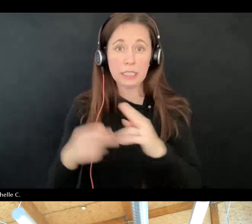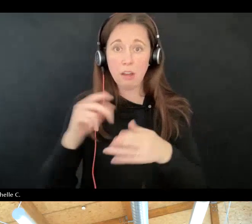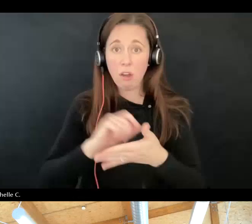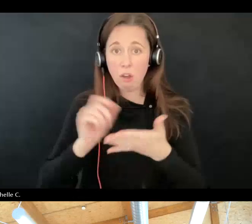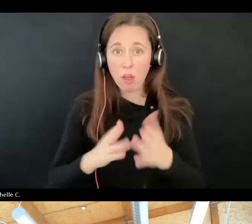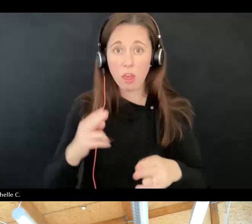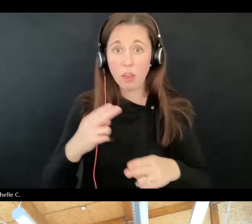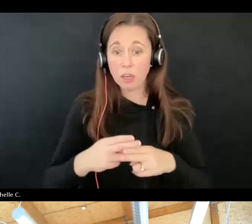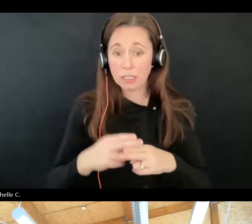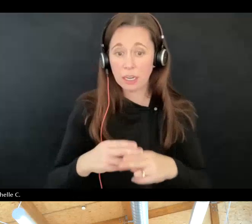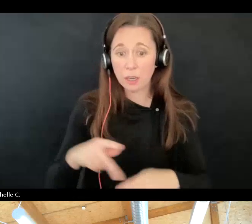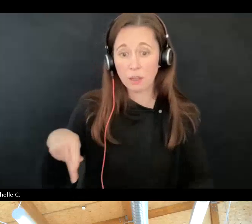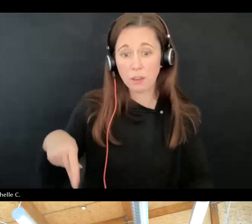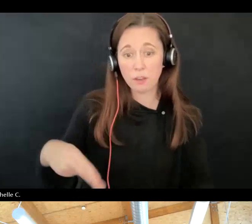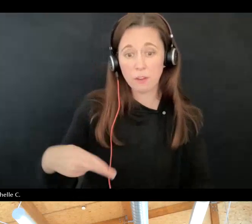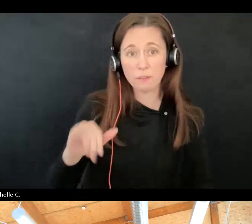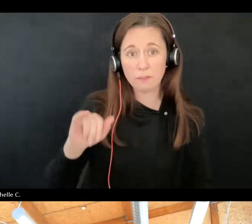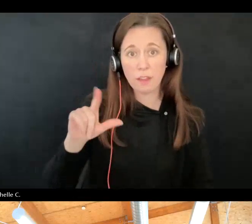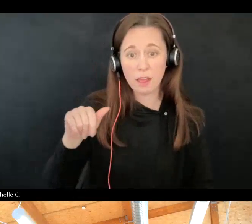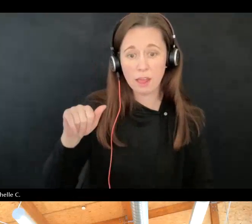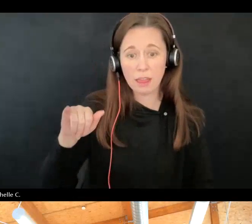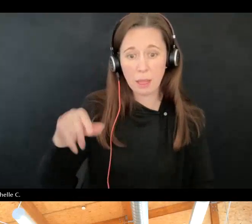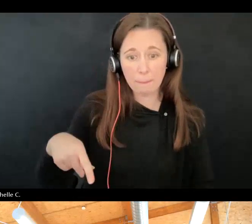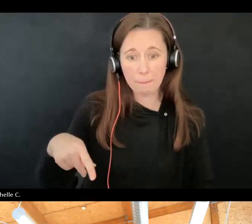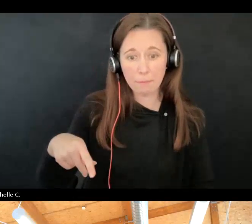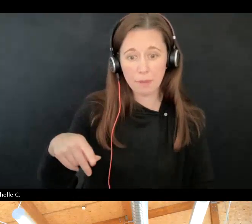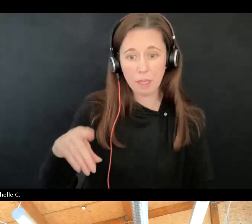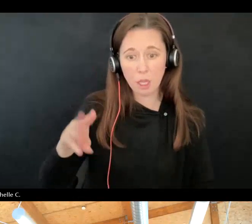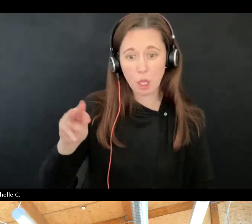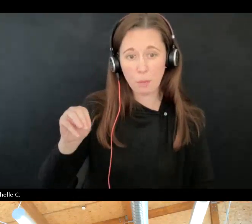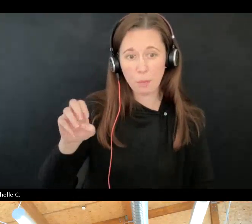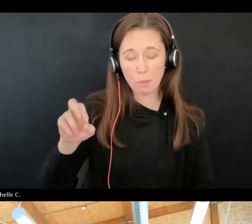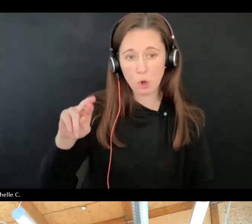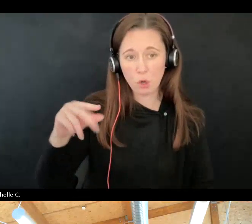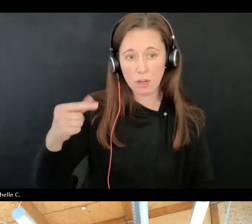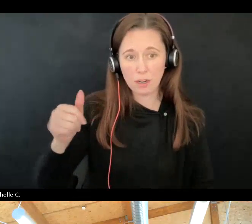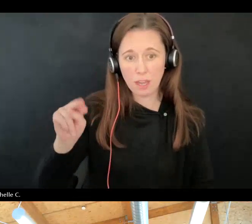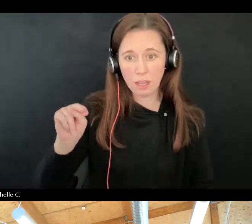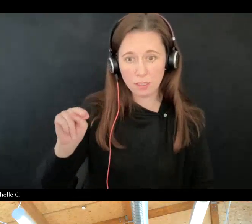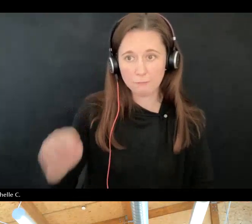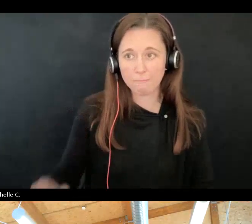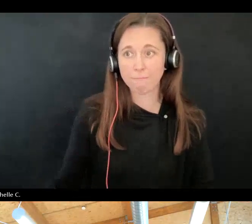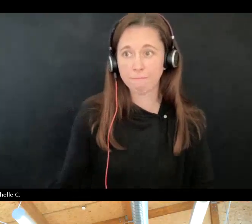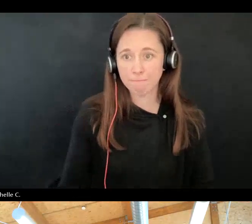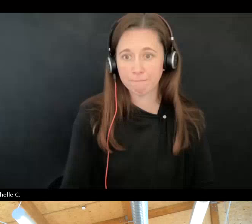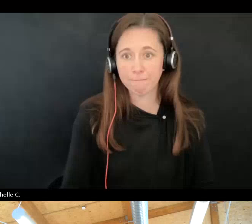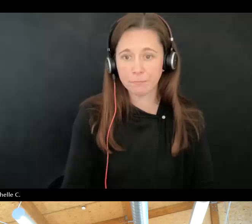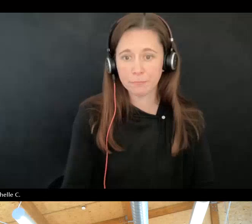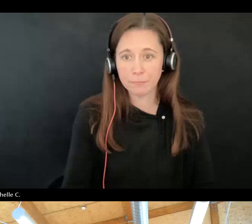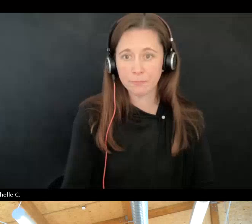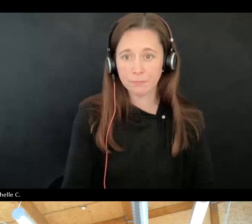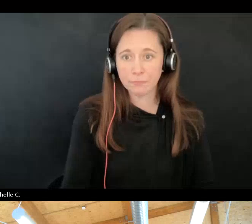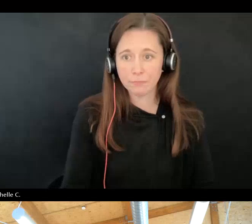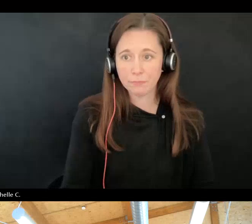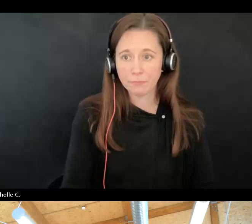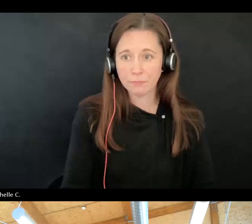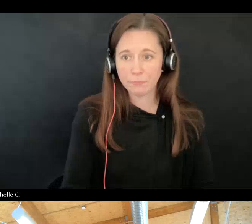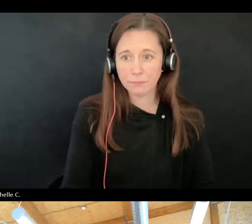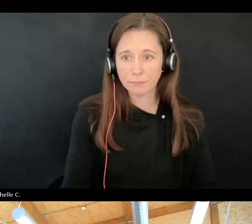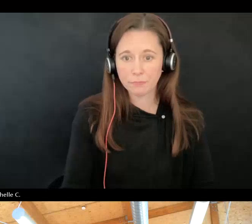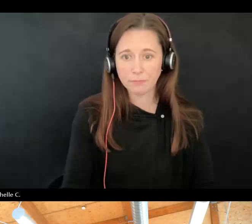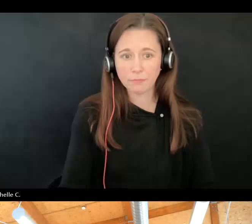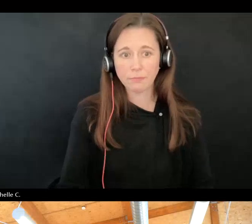of the most illuminating books I've ever read. It was published in 1998 by University of North Carolina. Author